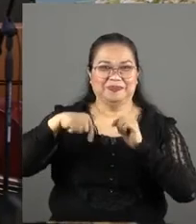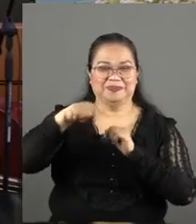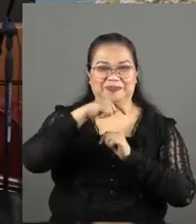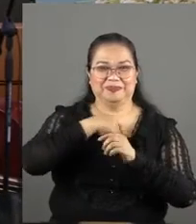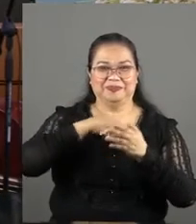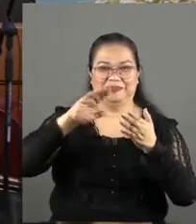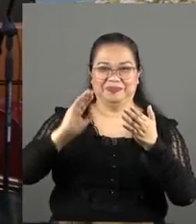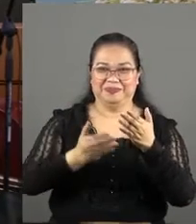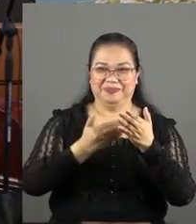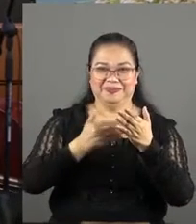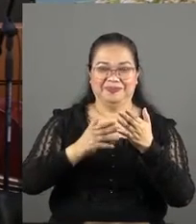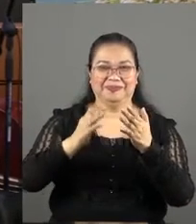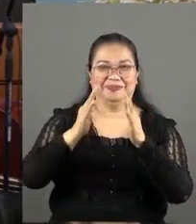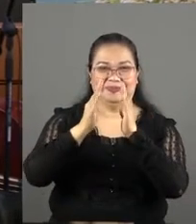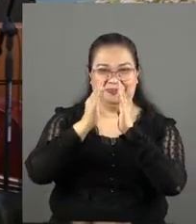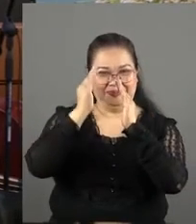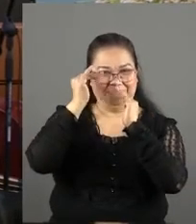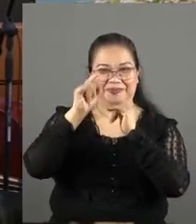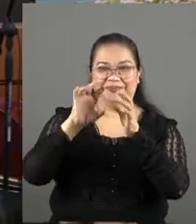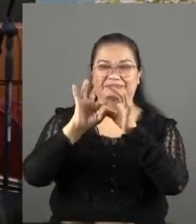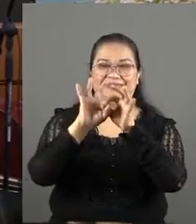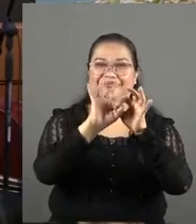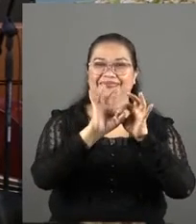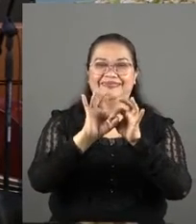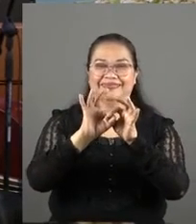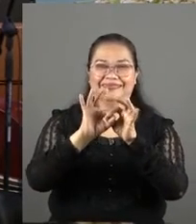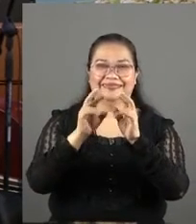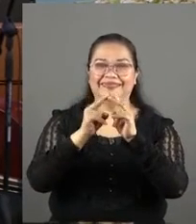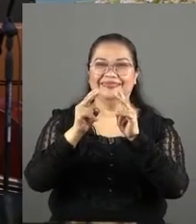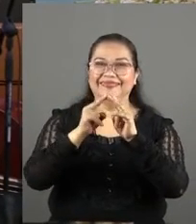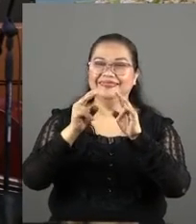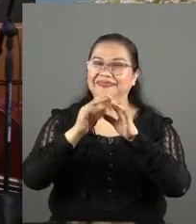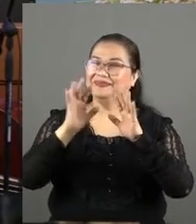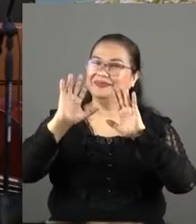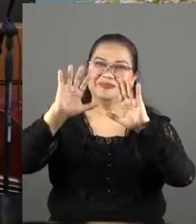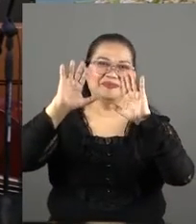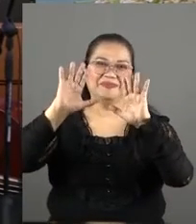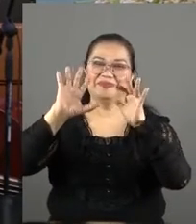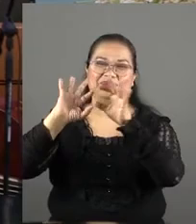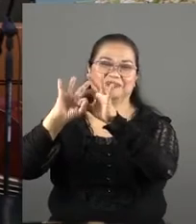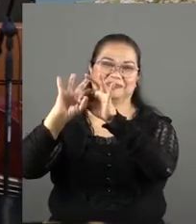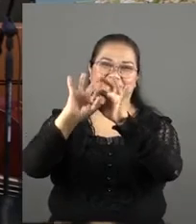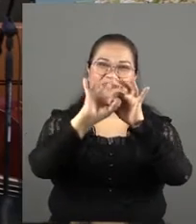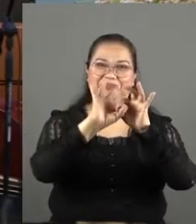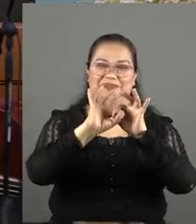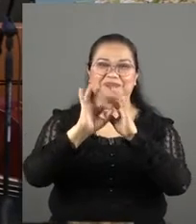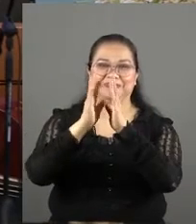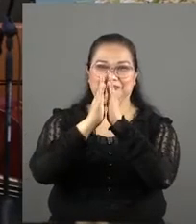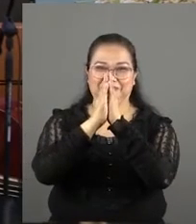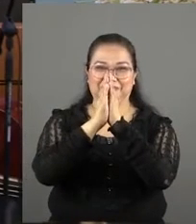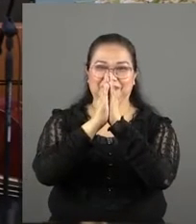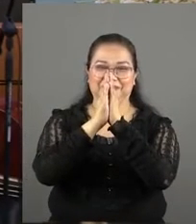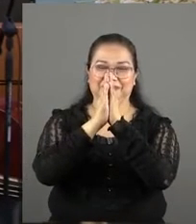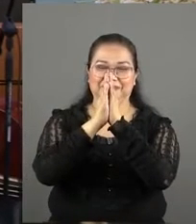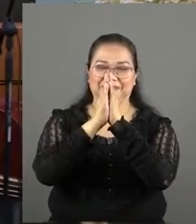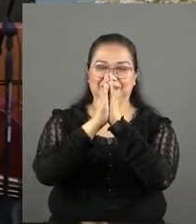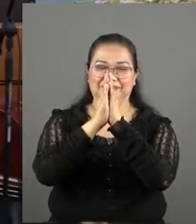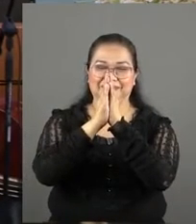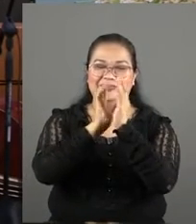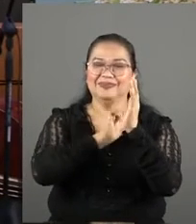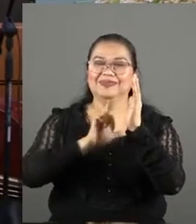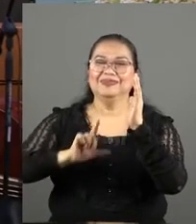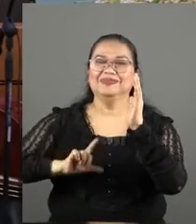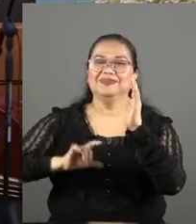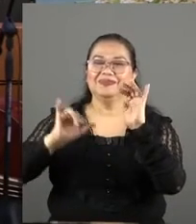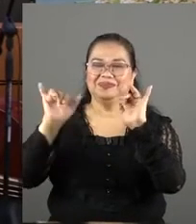with singing. And I hope you can join us. It's very, very wonderful to join them. Let's pray. Lord,